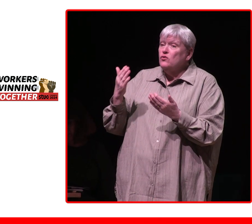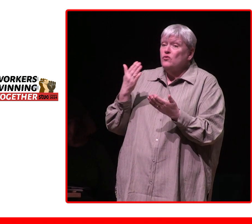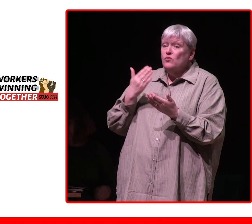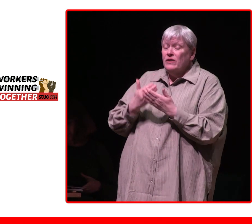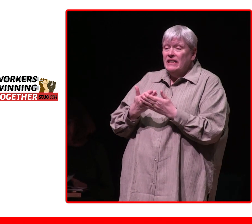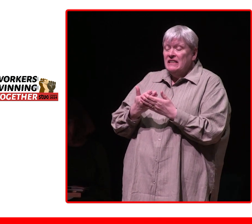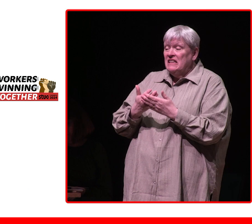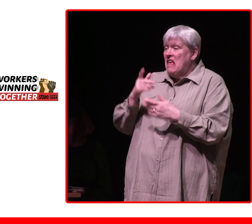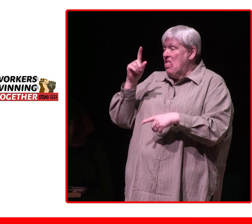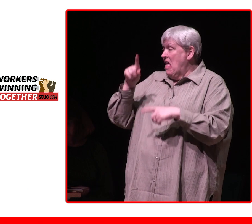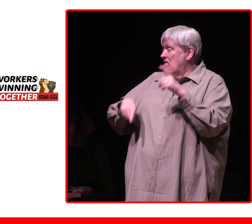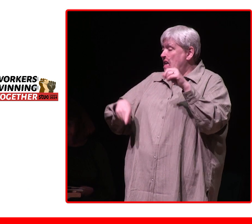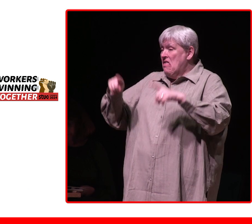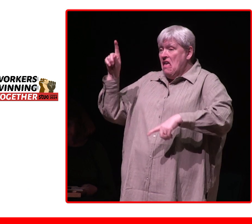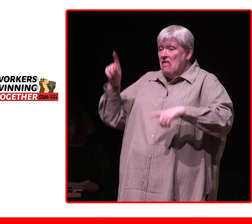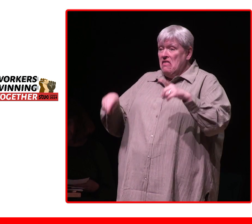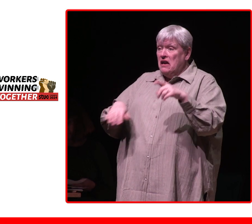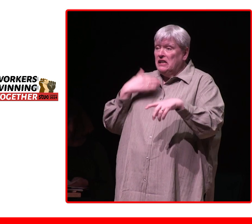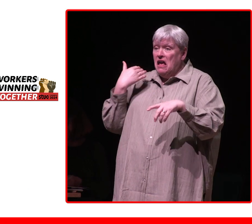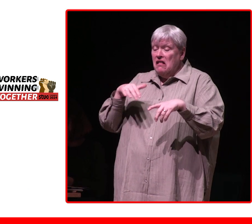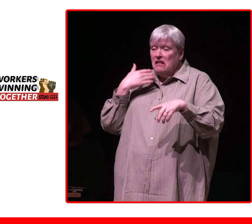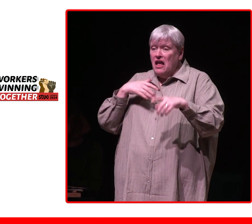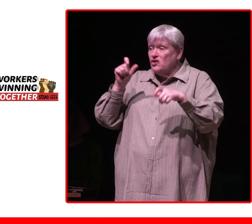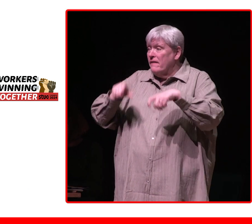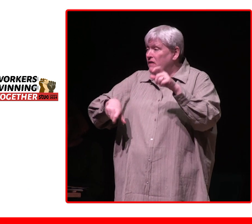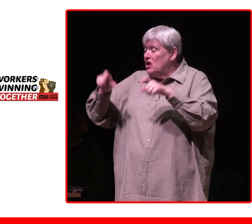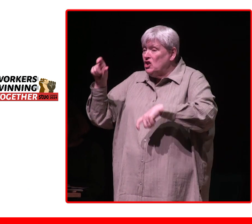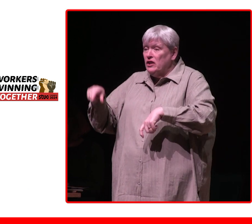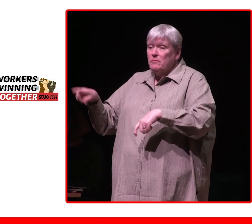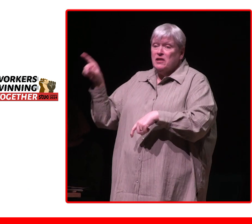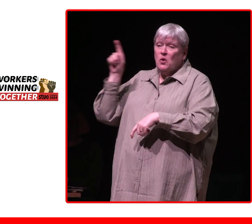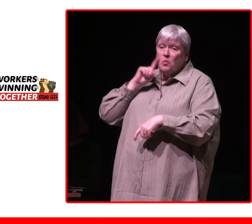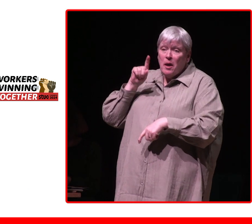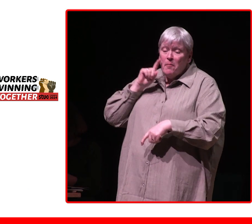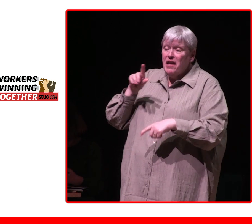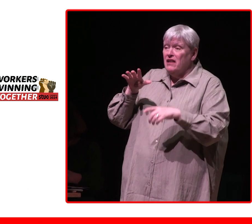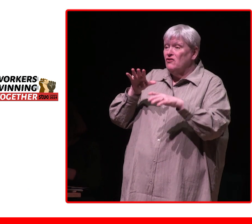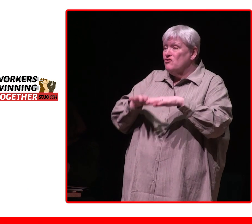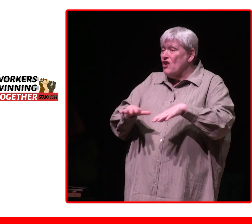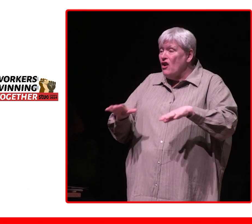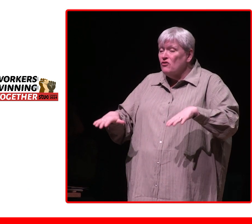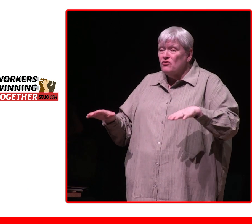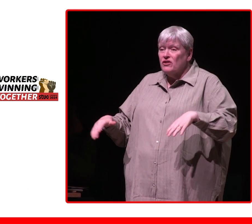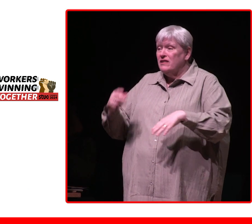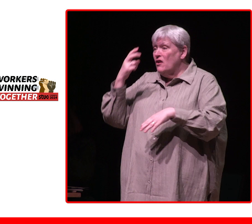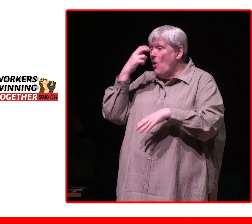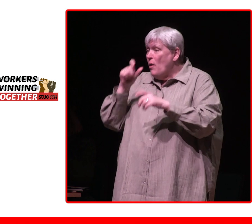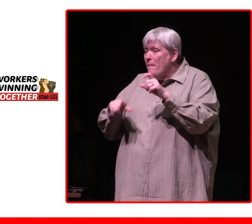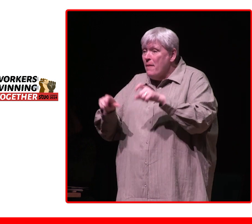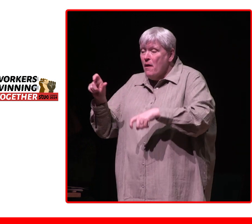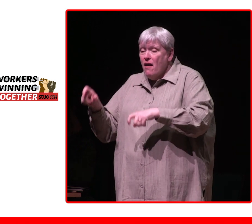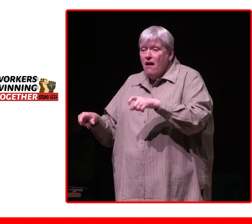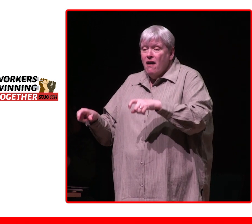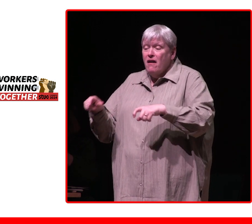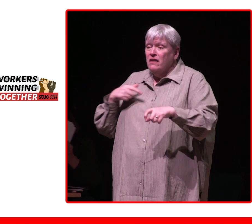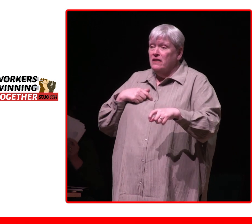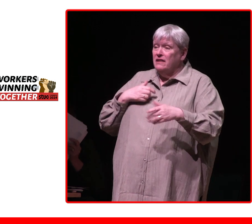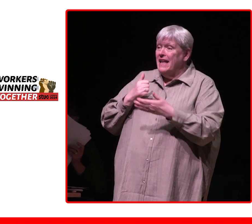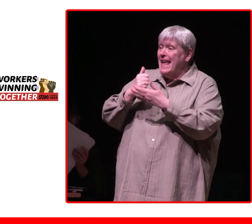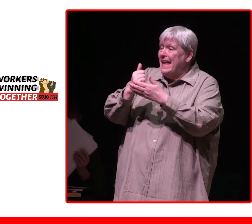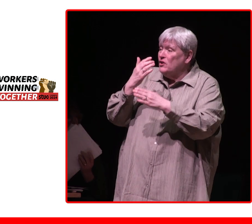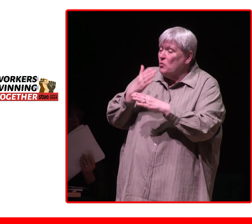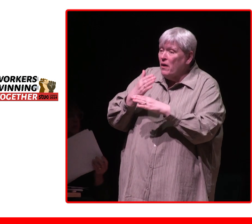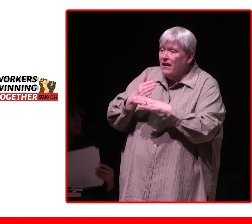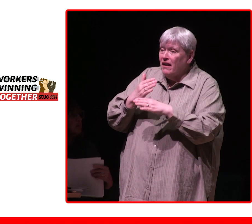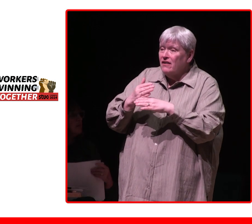Indiscriminate killing of civilians, women, children, the elderly, aid workers